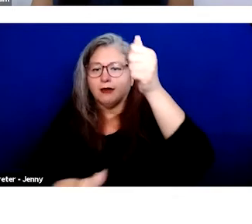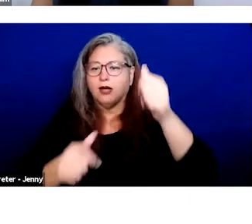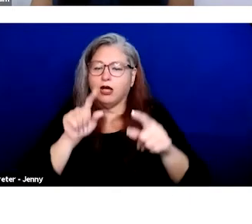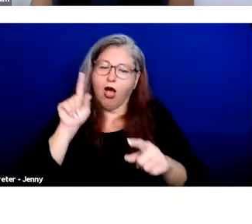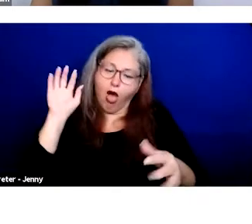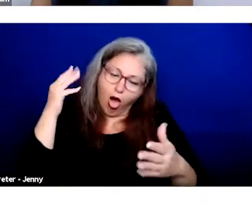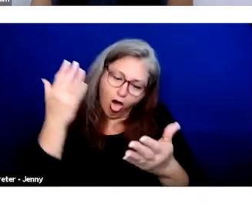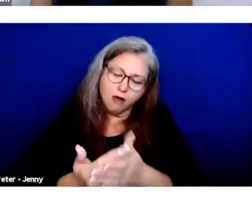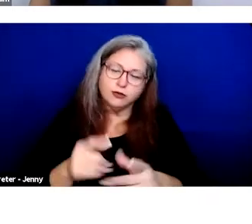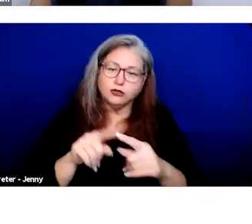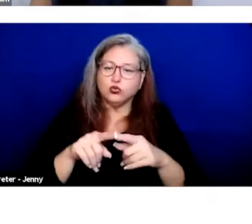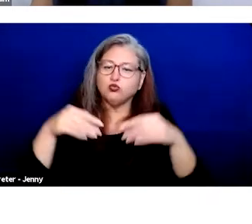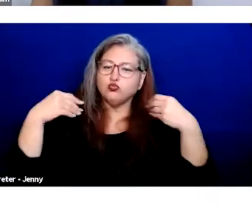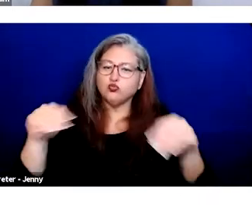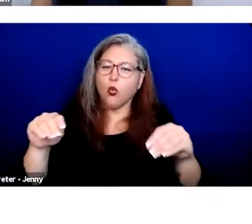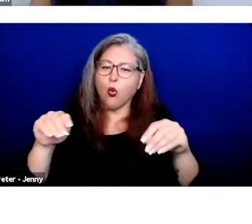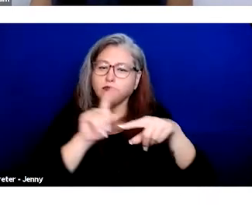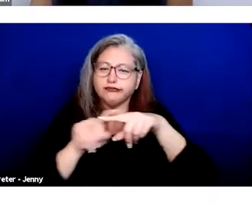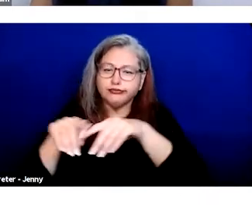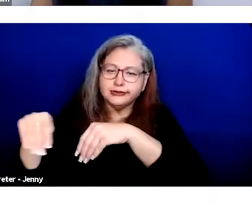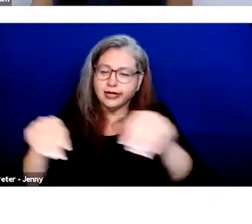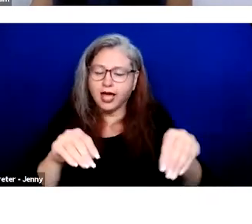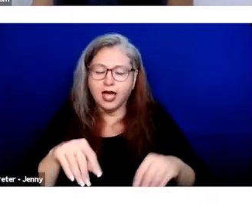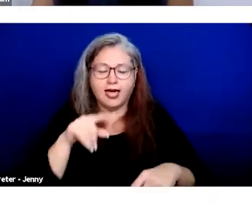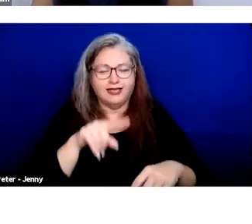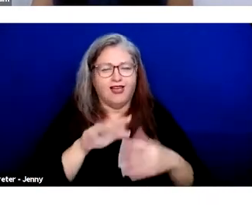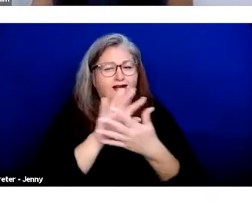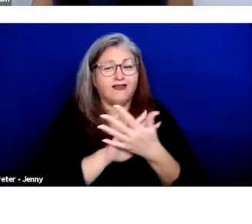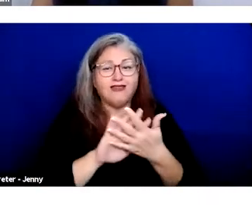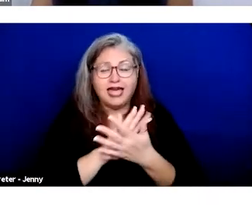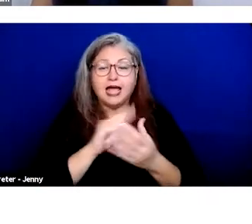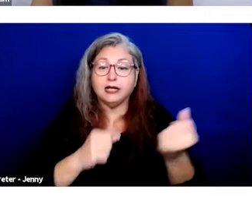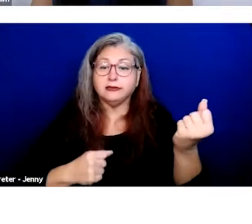floor, are distinctly vague and uniquely one-sided.